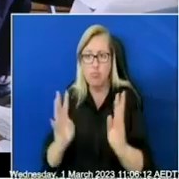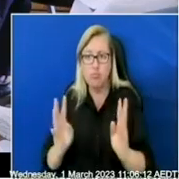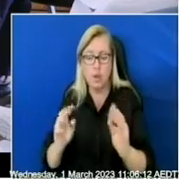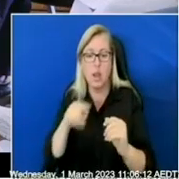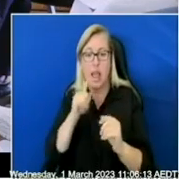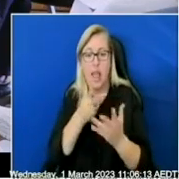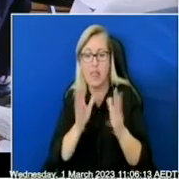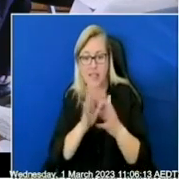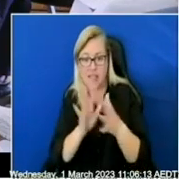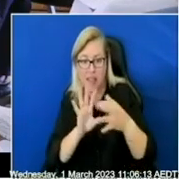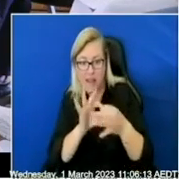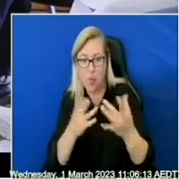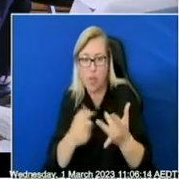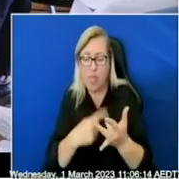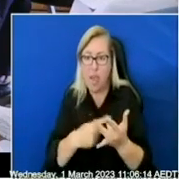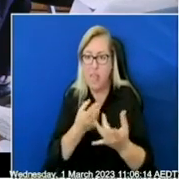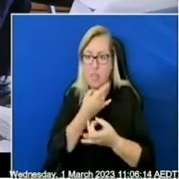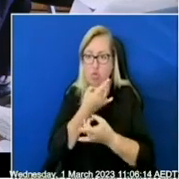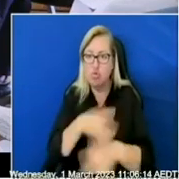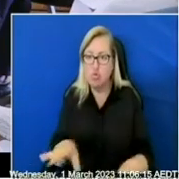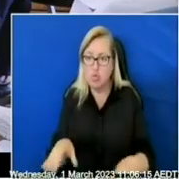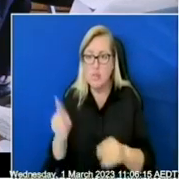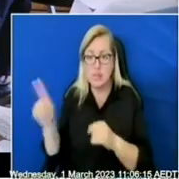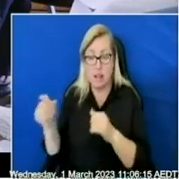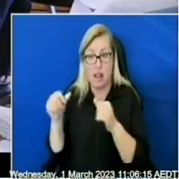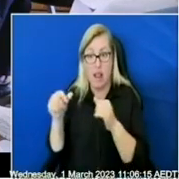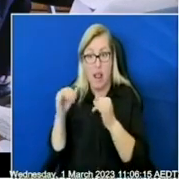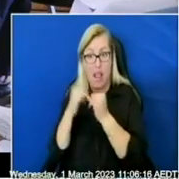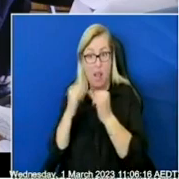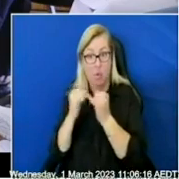told his mum, that's our grandfather's sister.